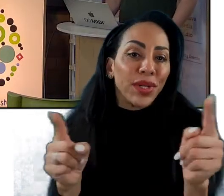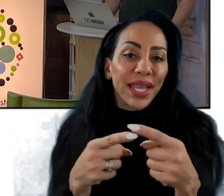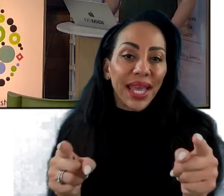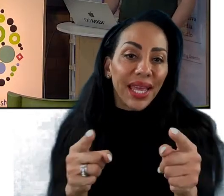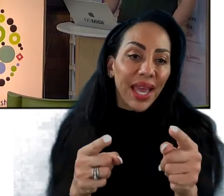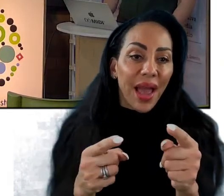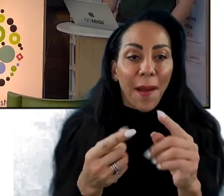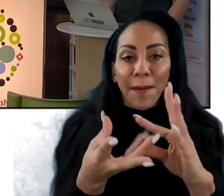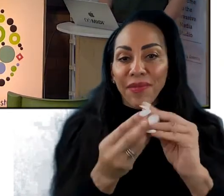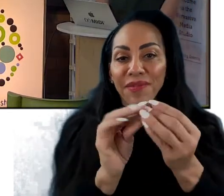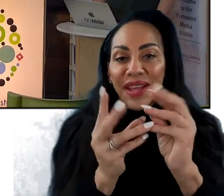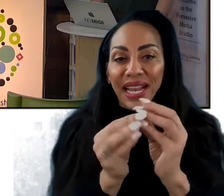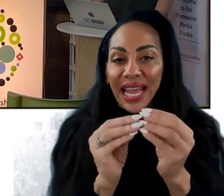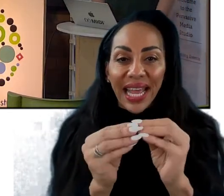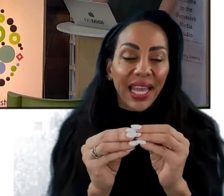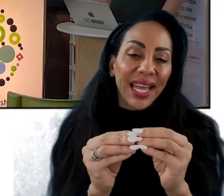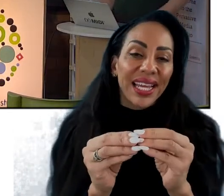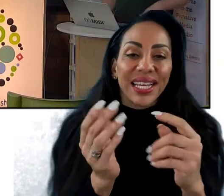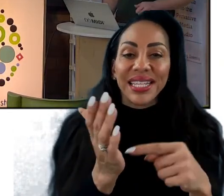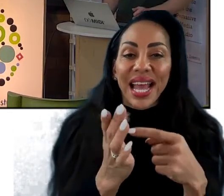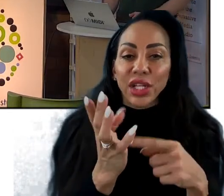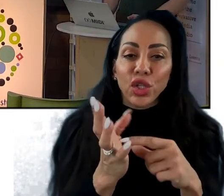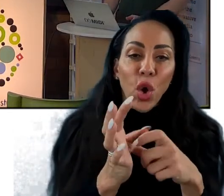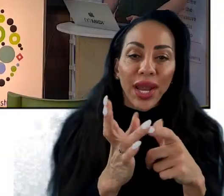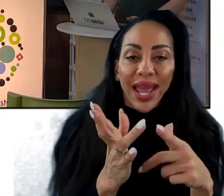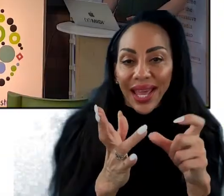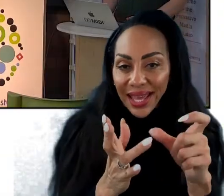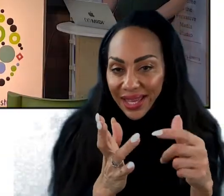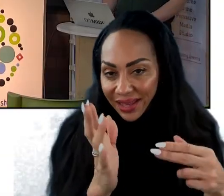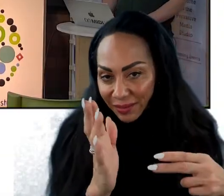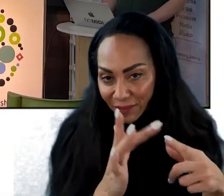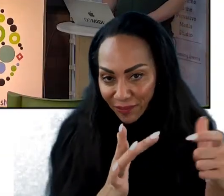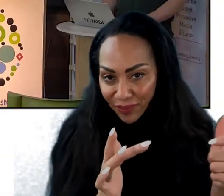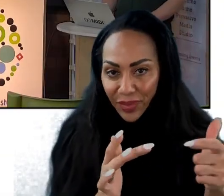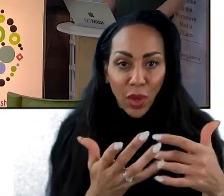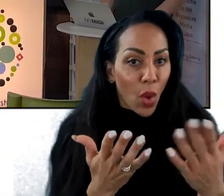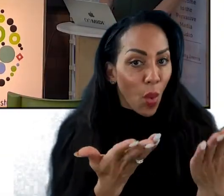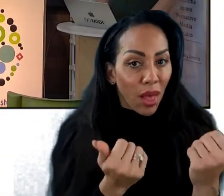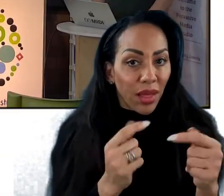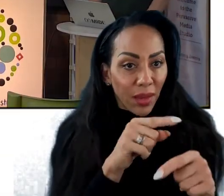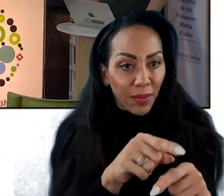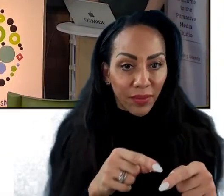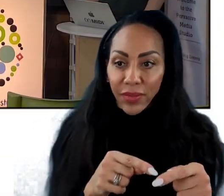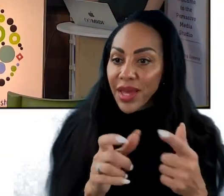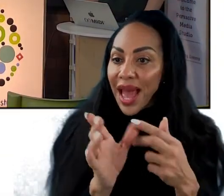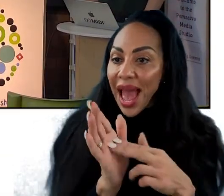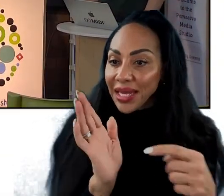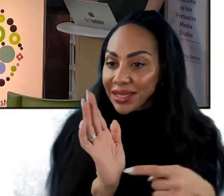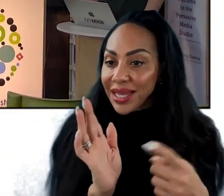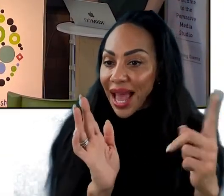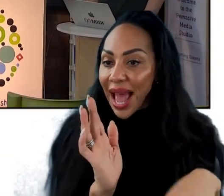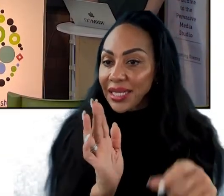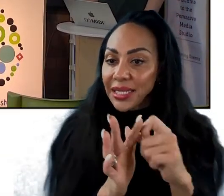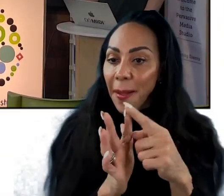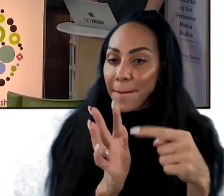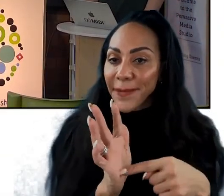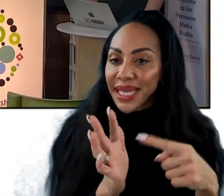virtual world lets us build the impossible. So please join me in giving a very warm welcome to Ant and Pete. Thanks.